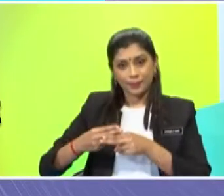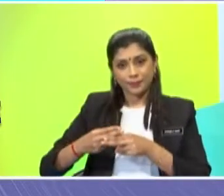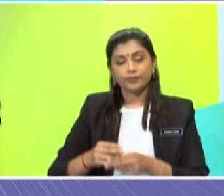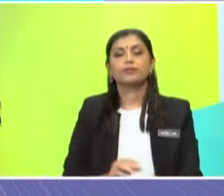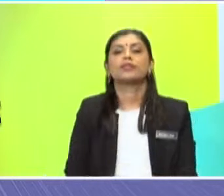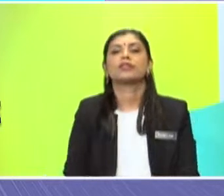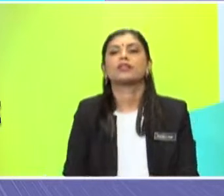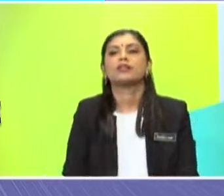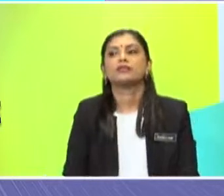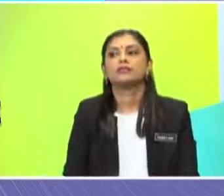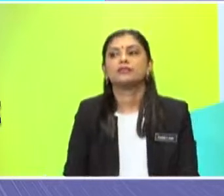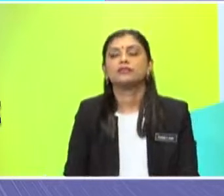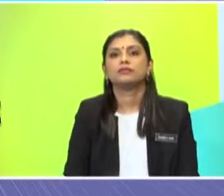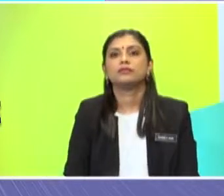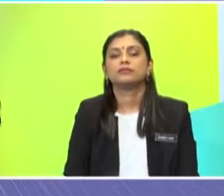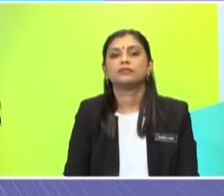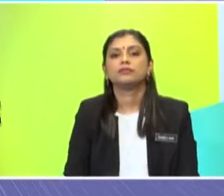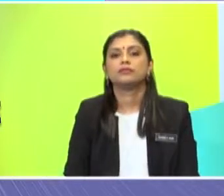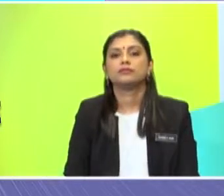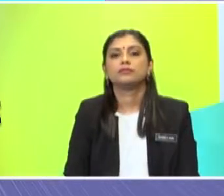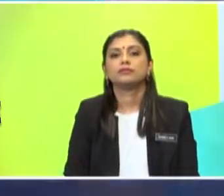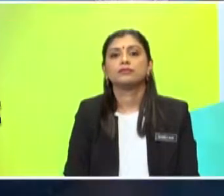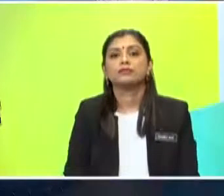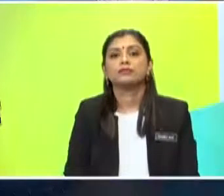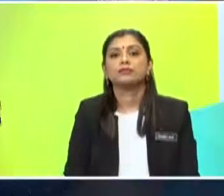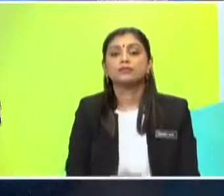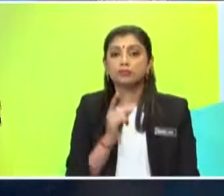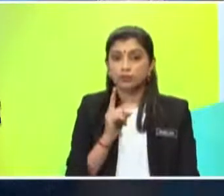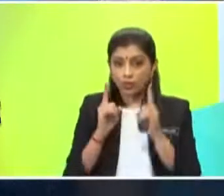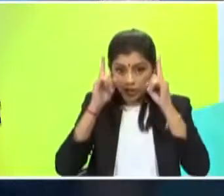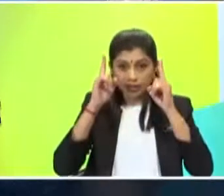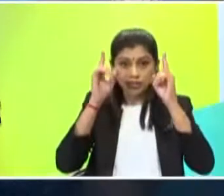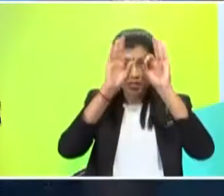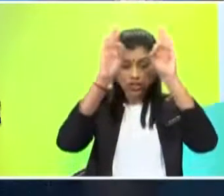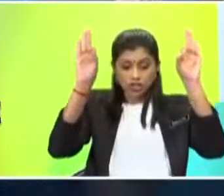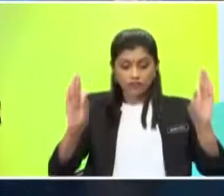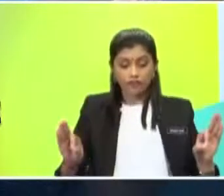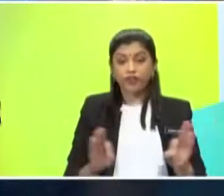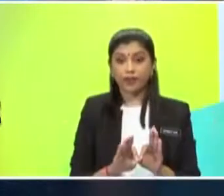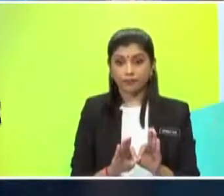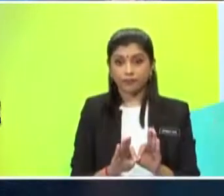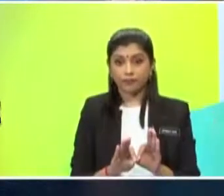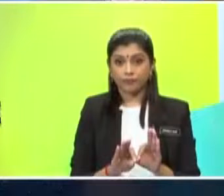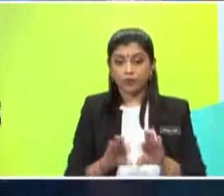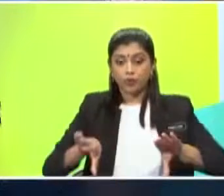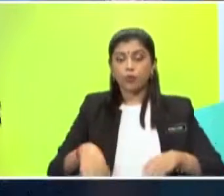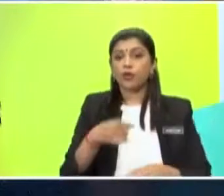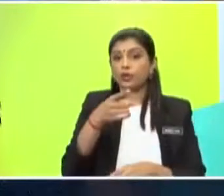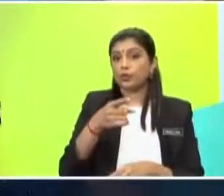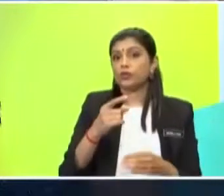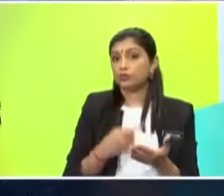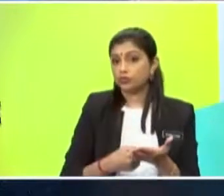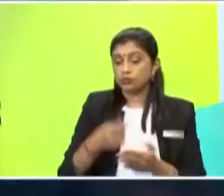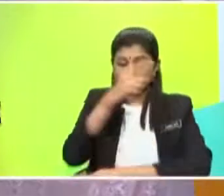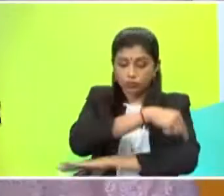Sean? All right. So this will be just a framework of what we are about to do today. Now, what we are going to have for